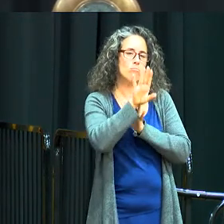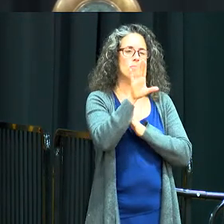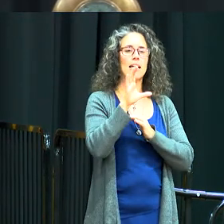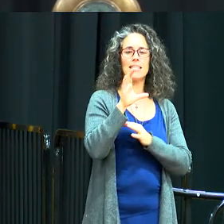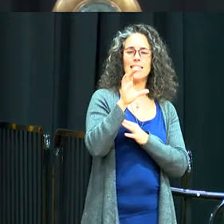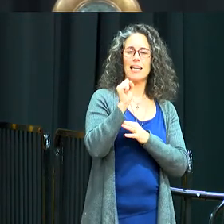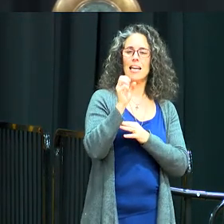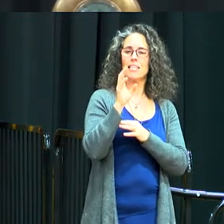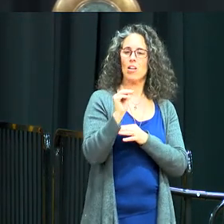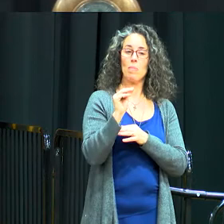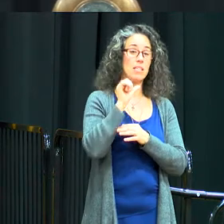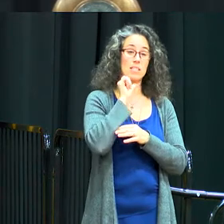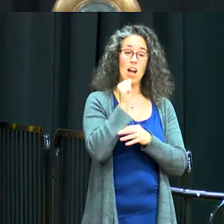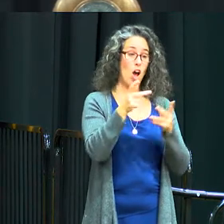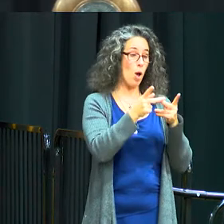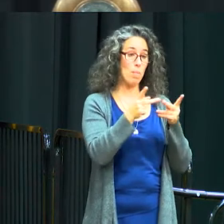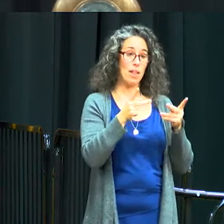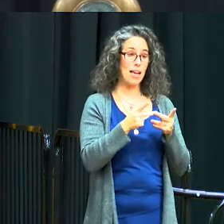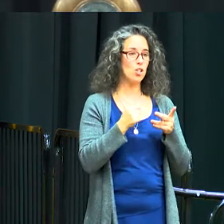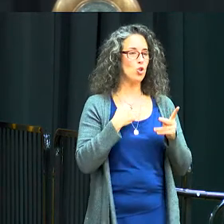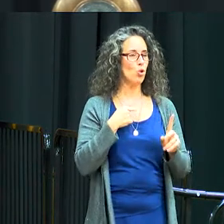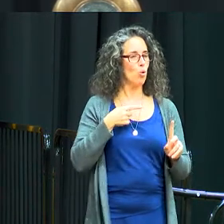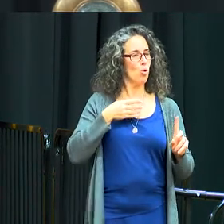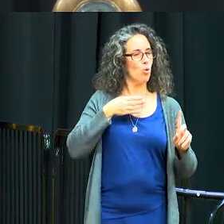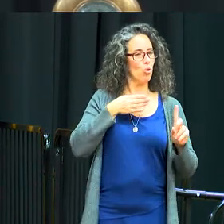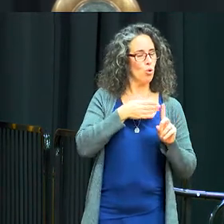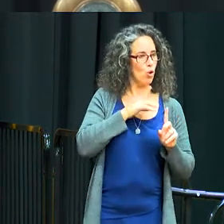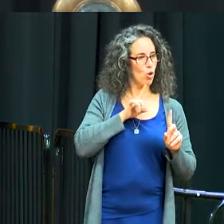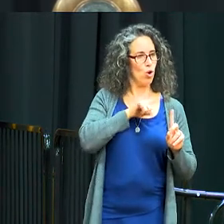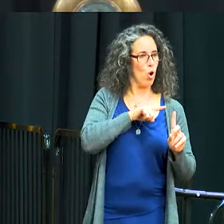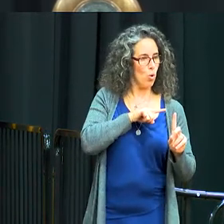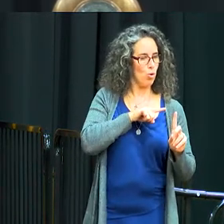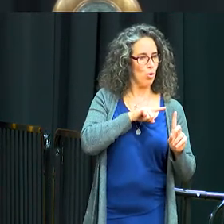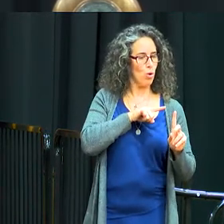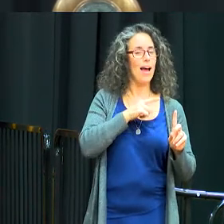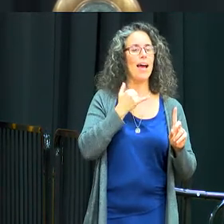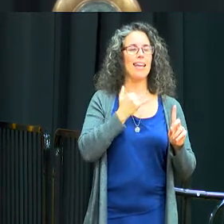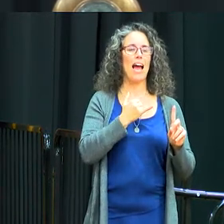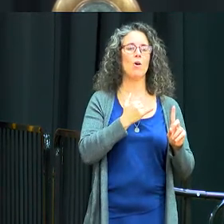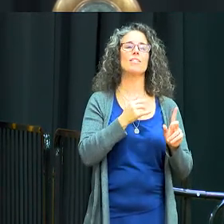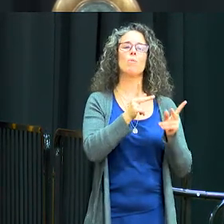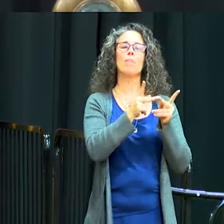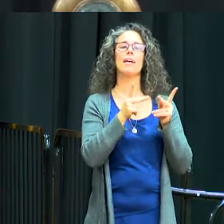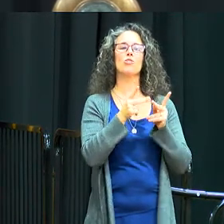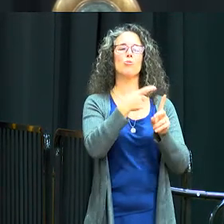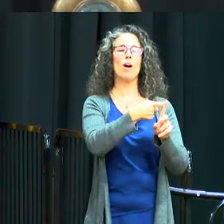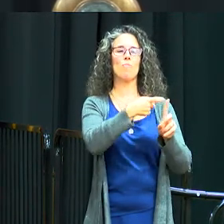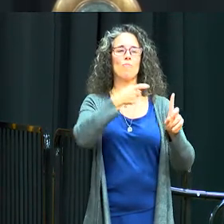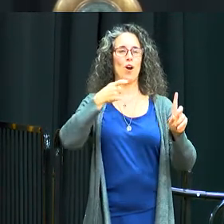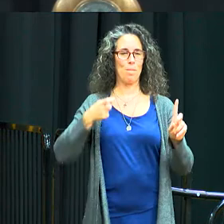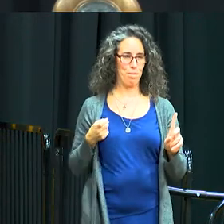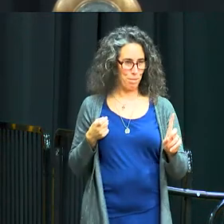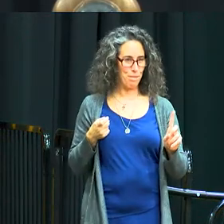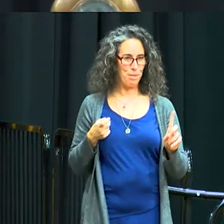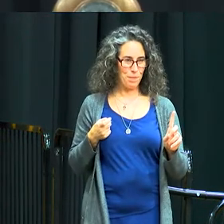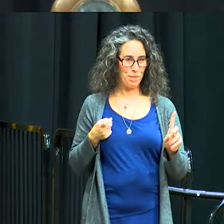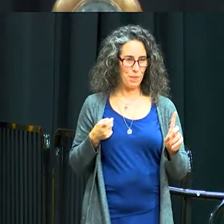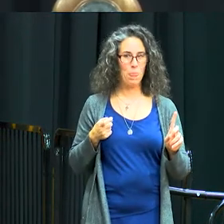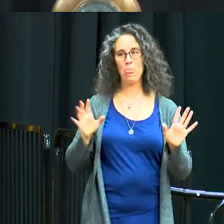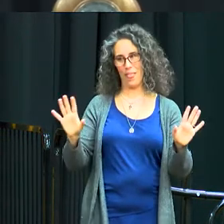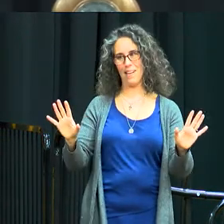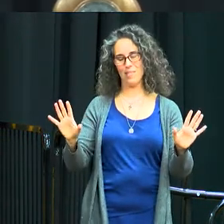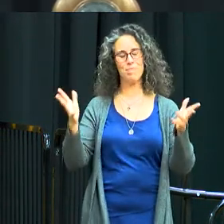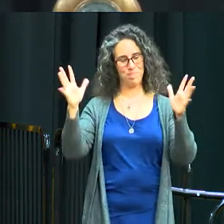CSM is no longer a place you go to. It is now a place you come from. Don't rest on your, yes,